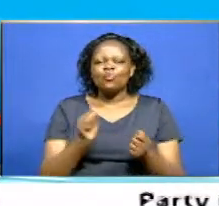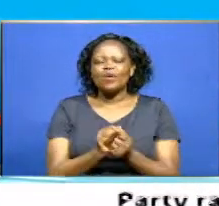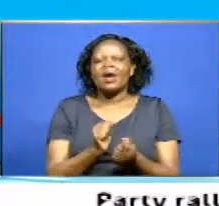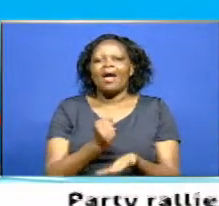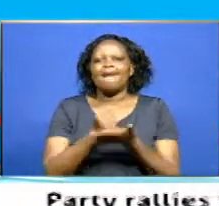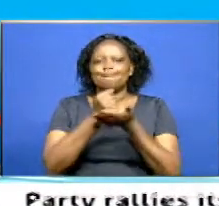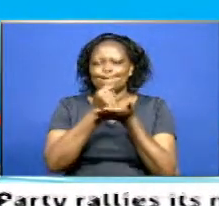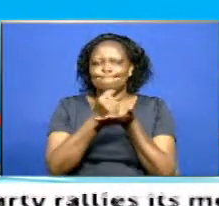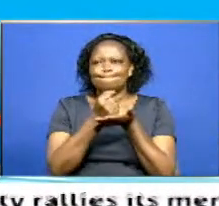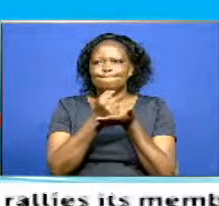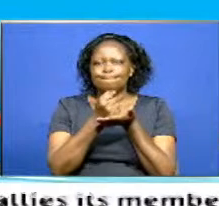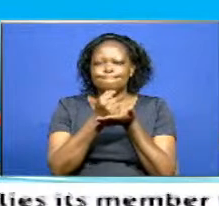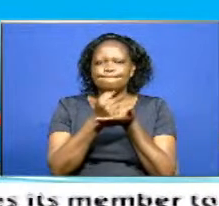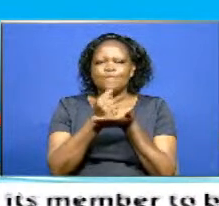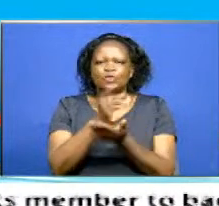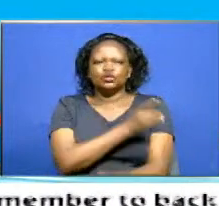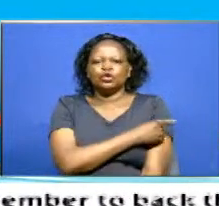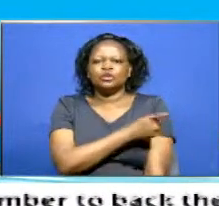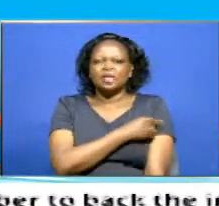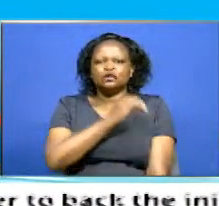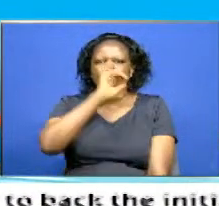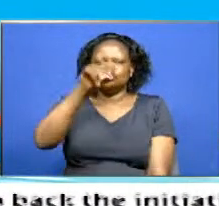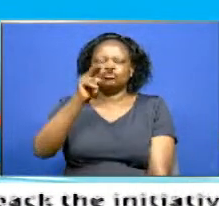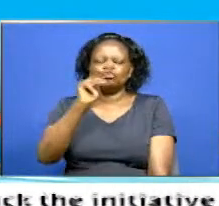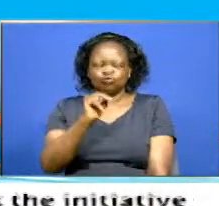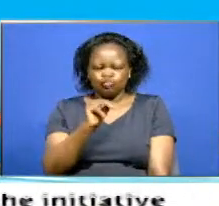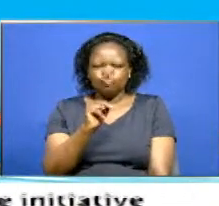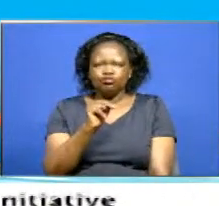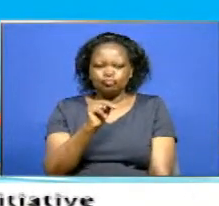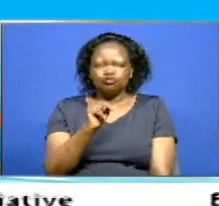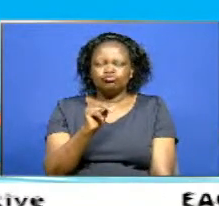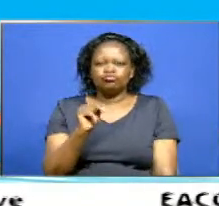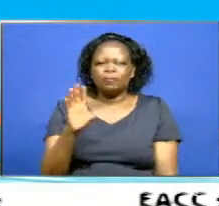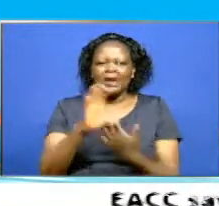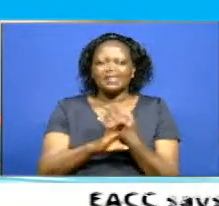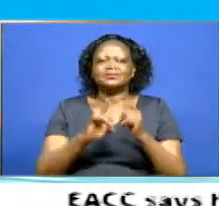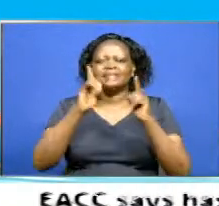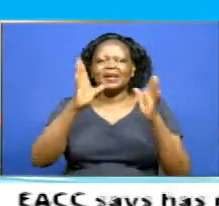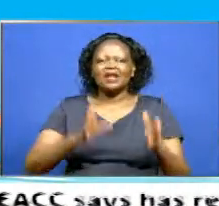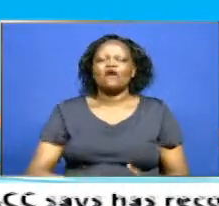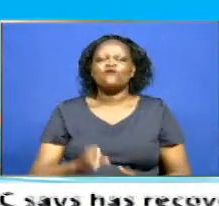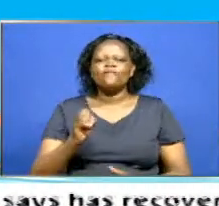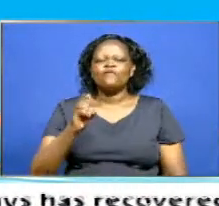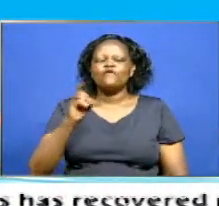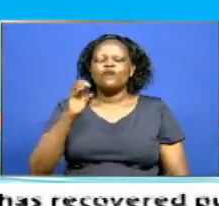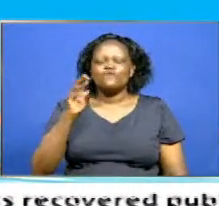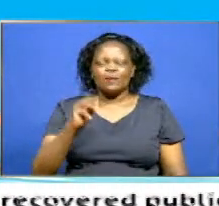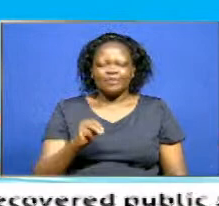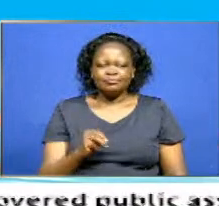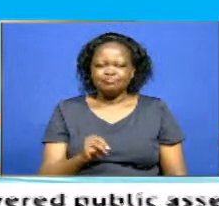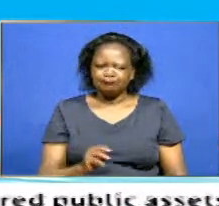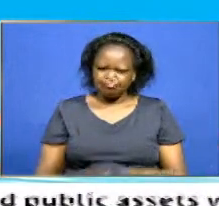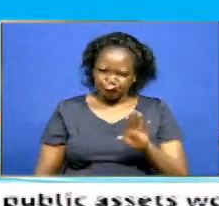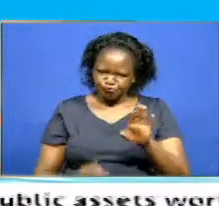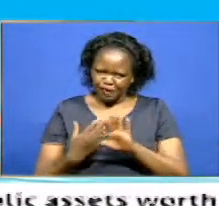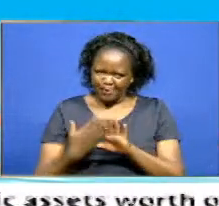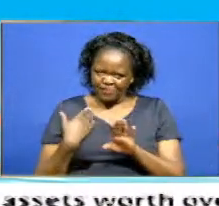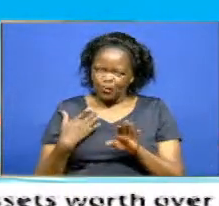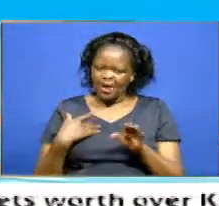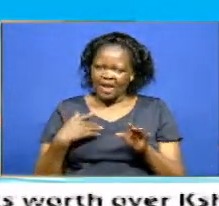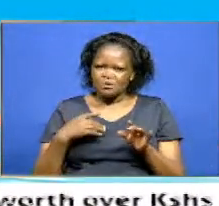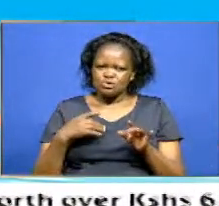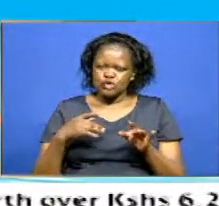of Dr. John Kitui. He's a country director for Oxfam. John, before we went for the